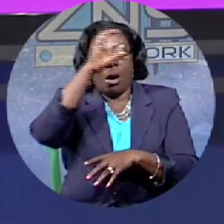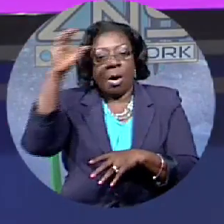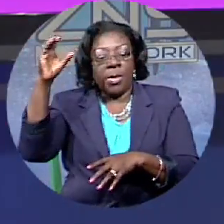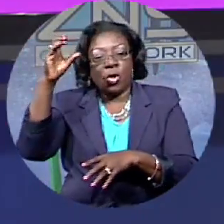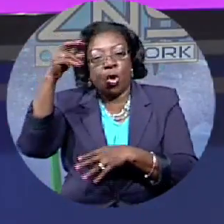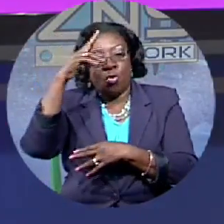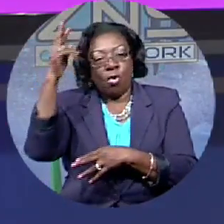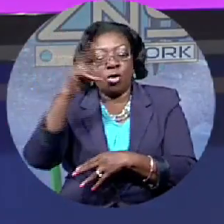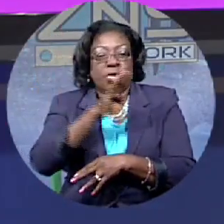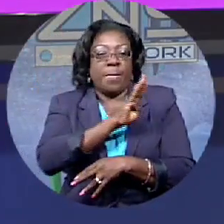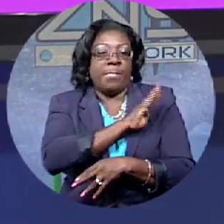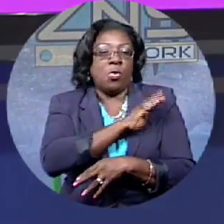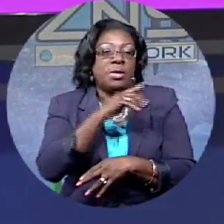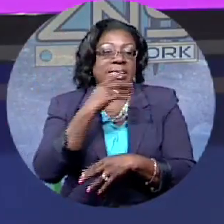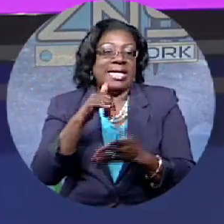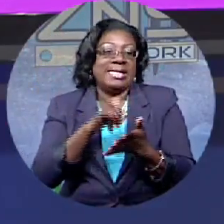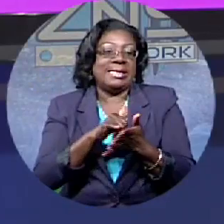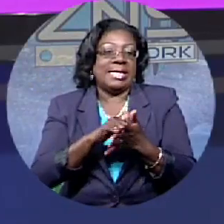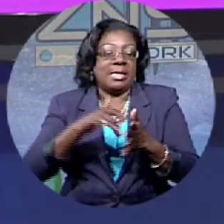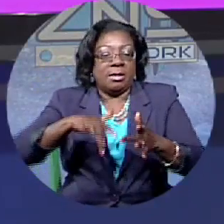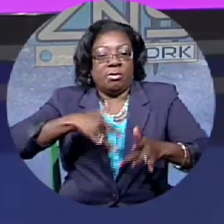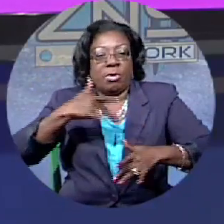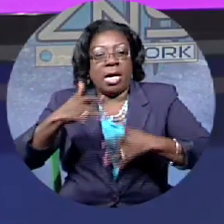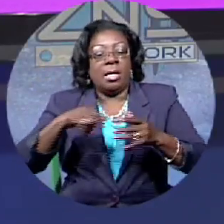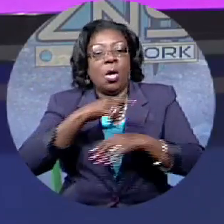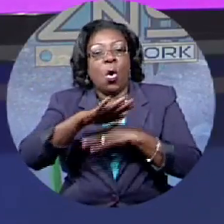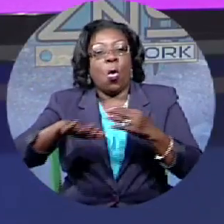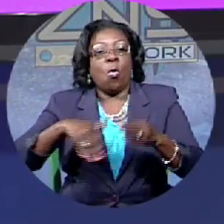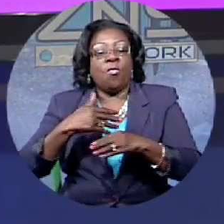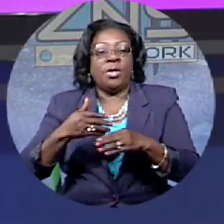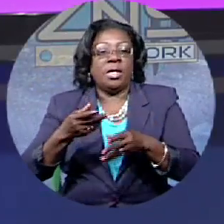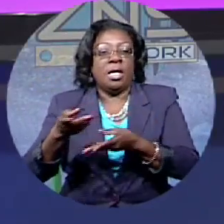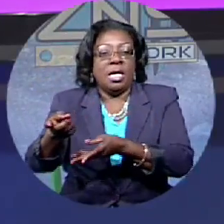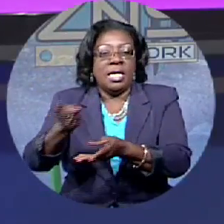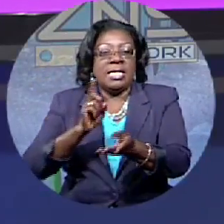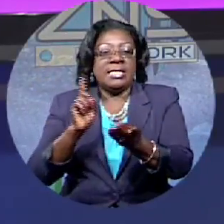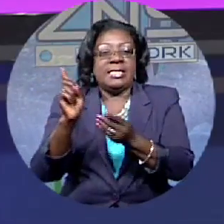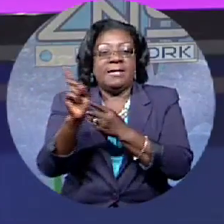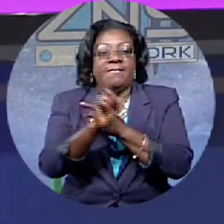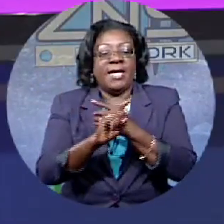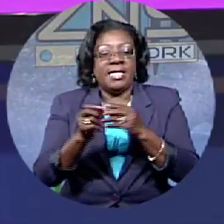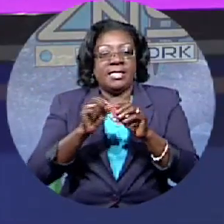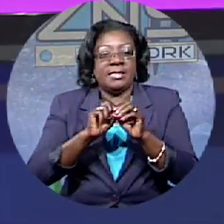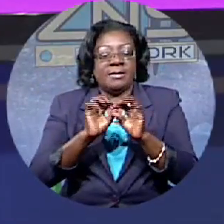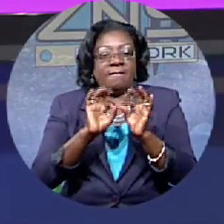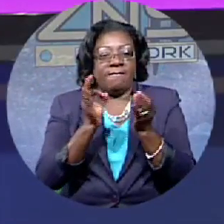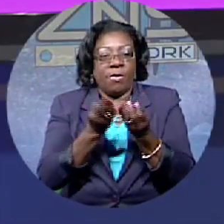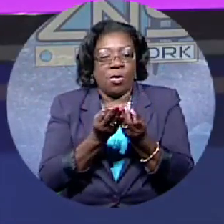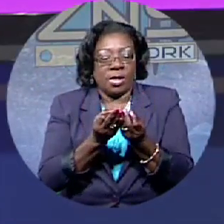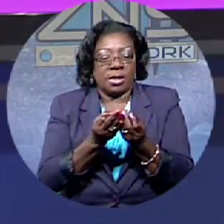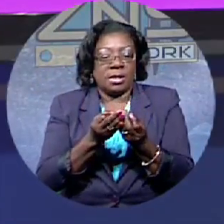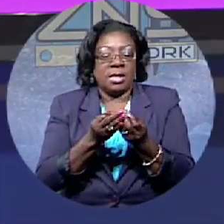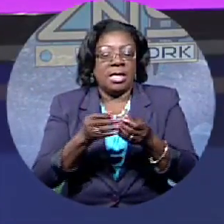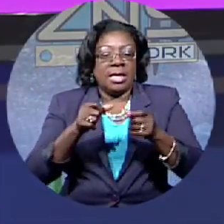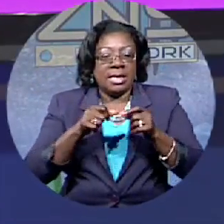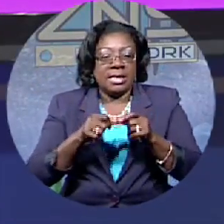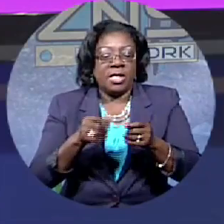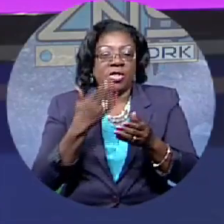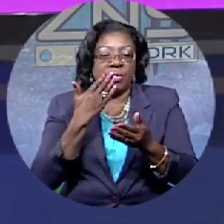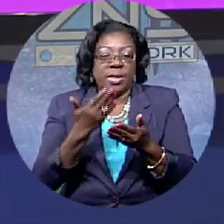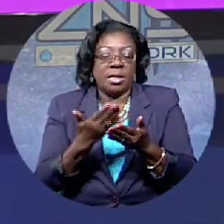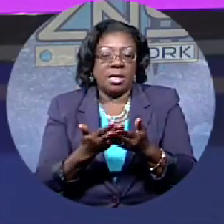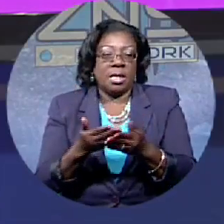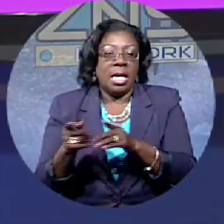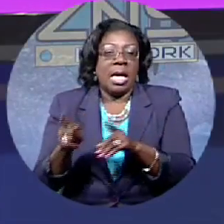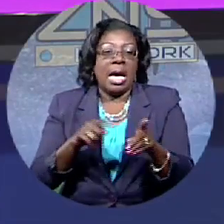of the Defense Force remains the same despite an ongoing trial stemming from the alleged abuse of Cuban detainees at the Carmichael Road Detention